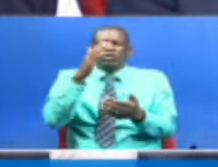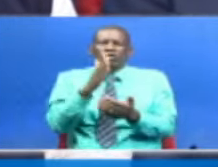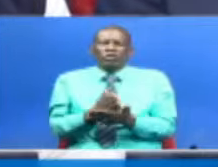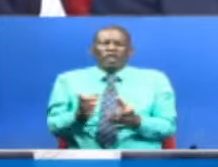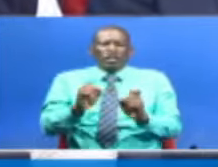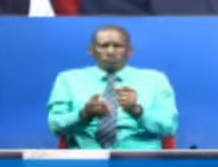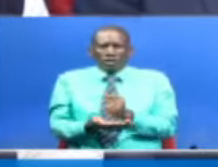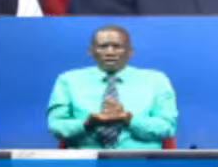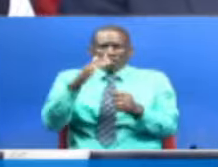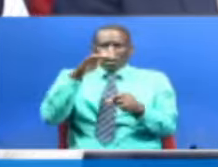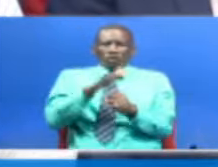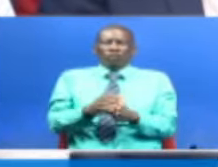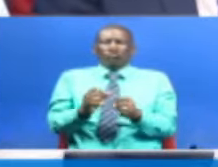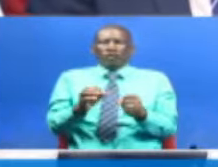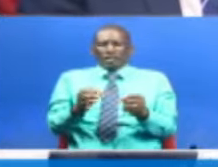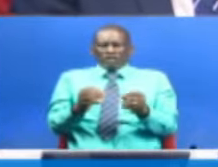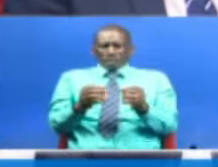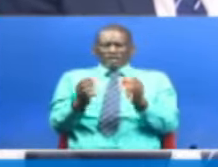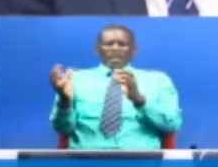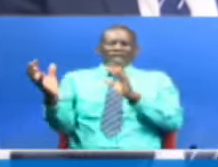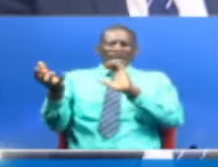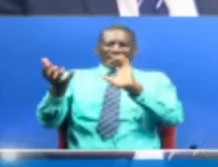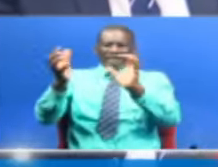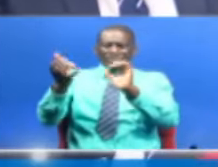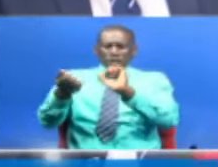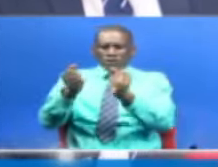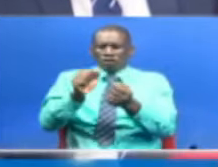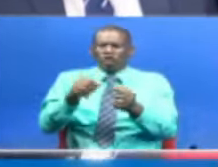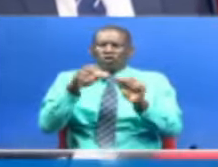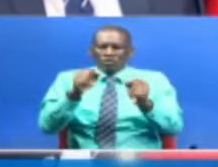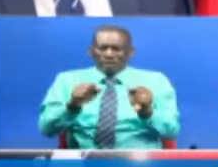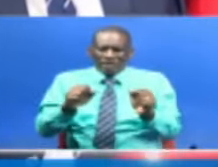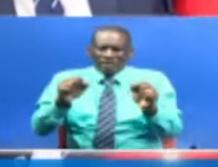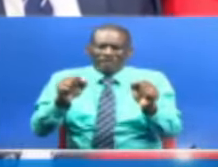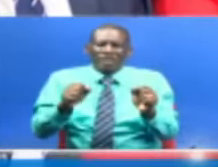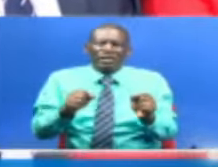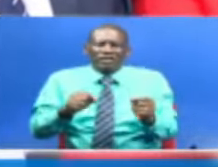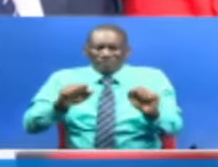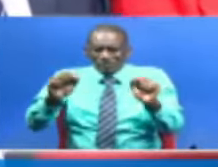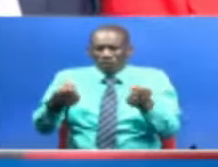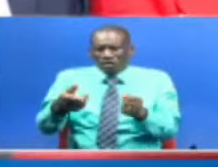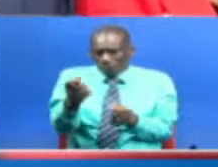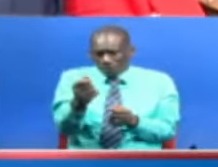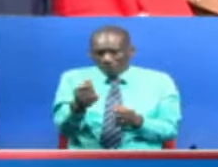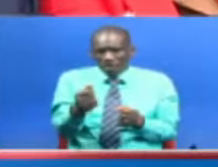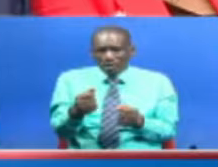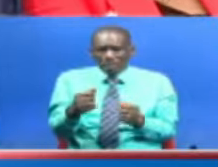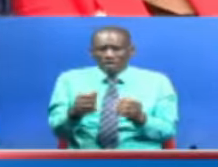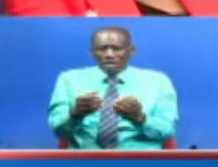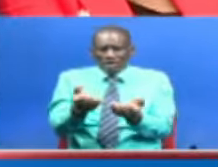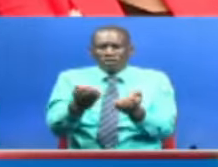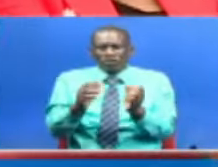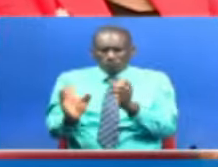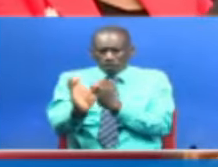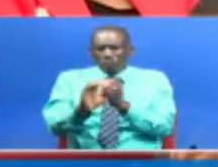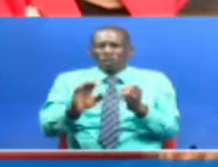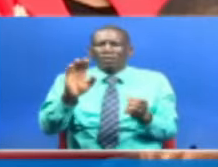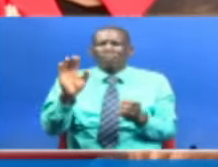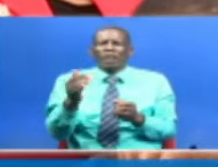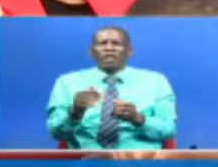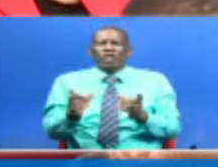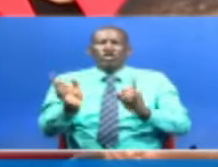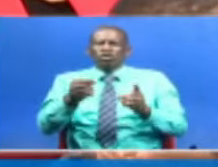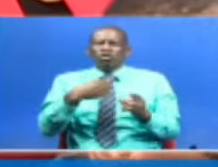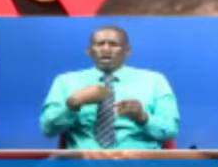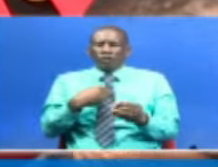very much in climate change. And therefore, we can secure our forex requirements for the country by not having